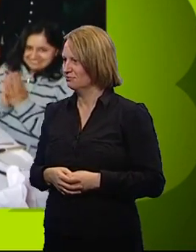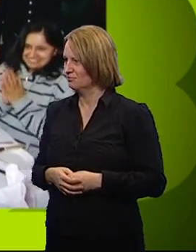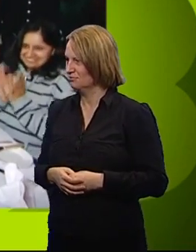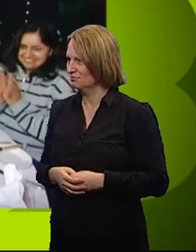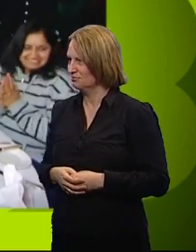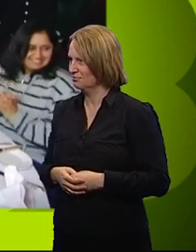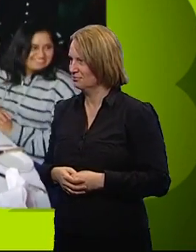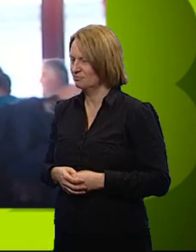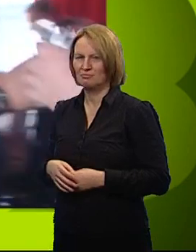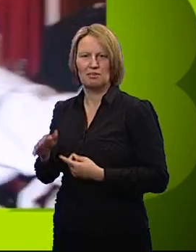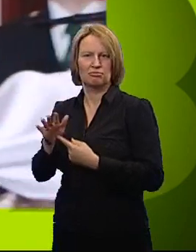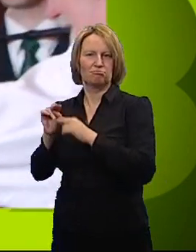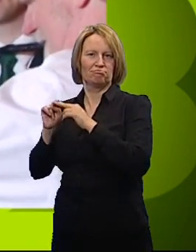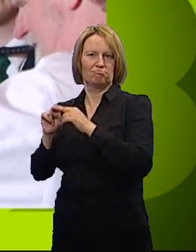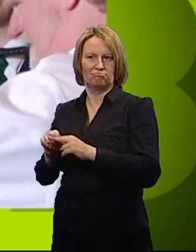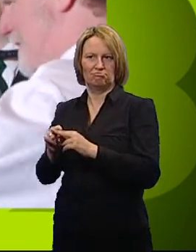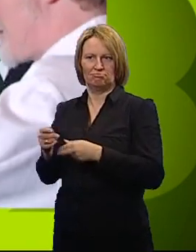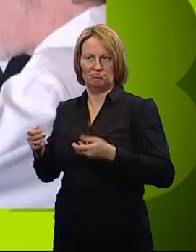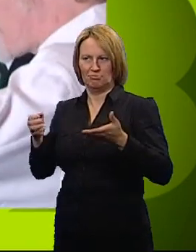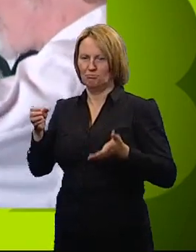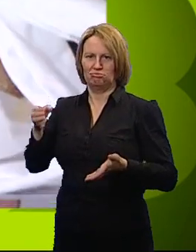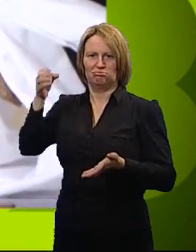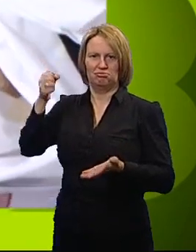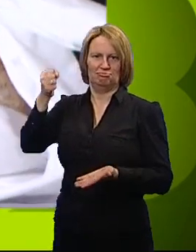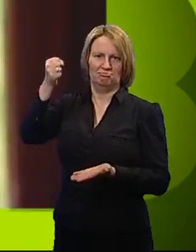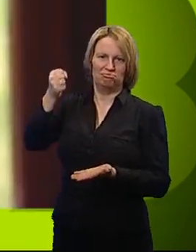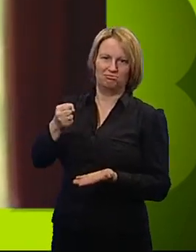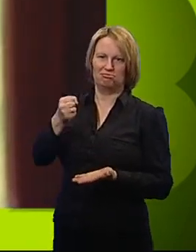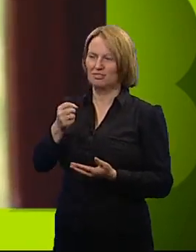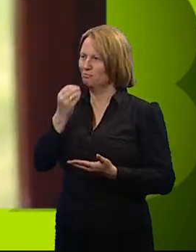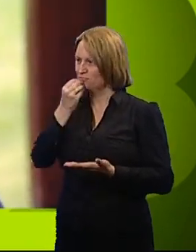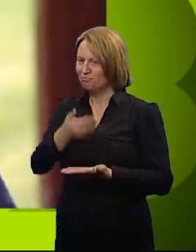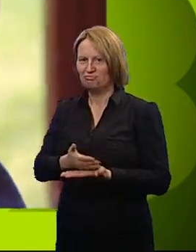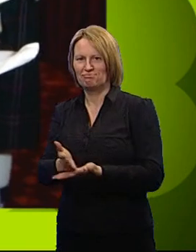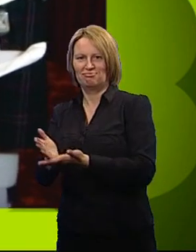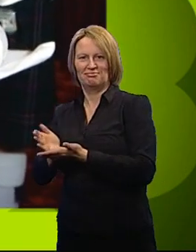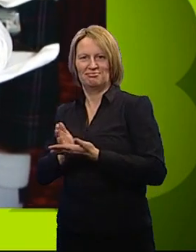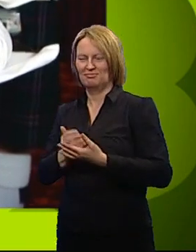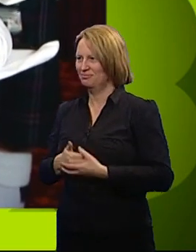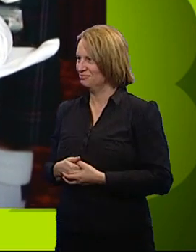And to keep with tradition, the head of the family toasts the haggis and dishes it out.